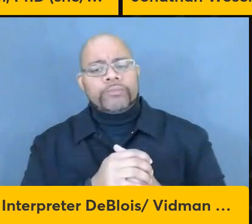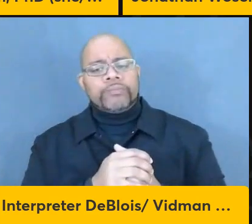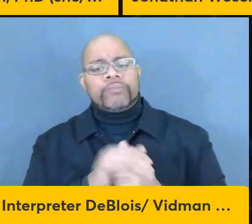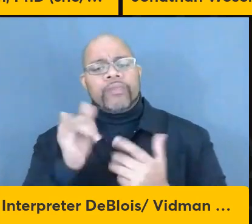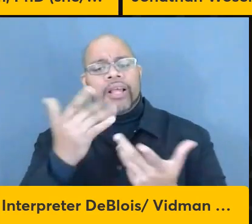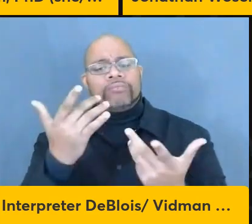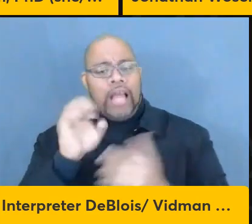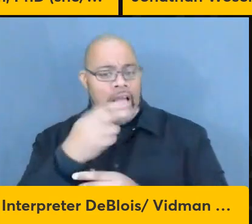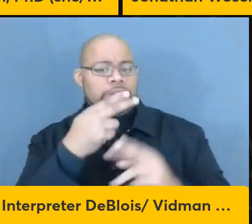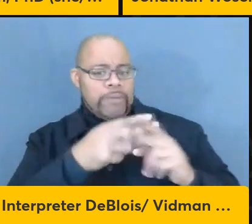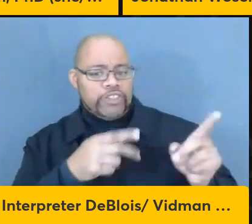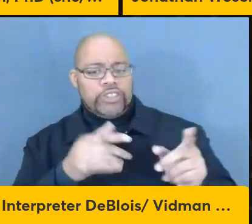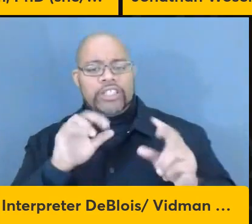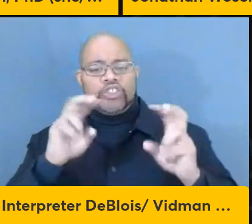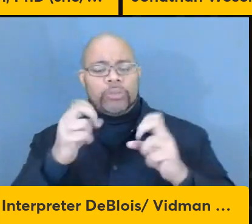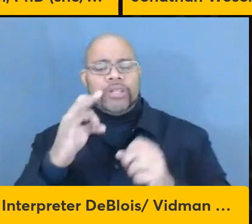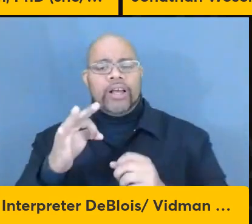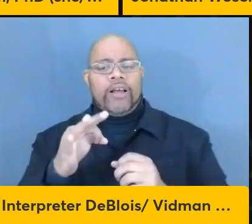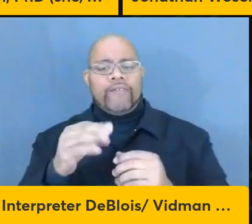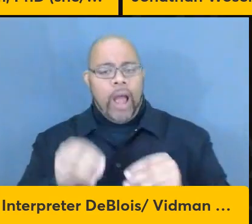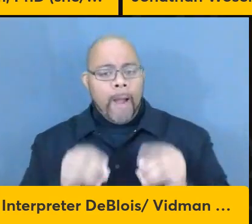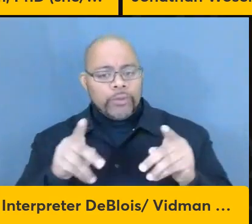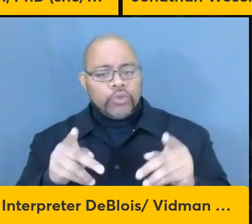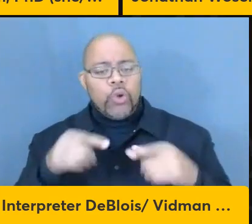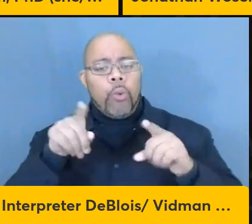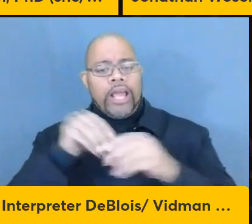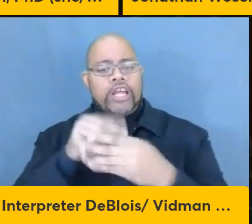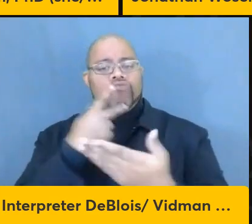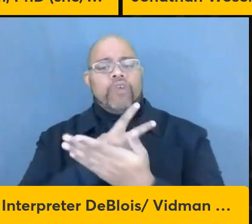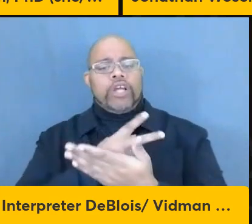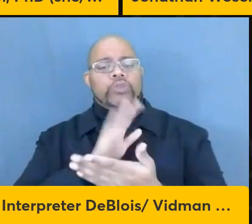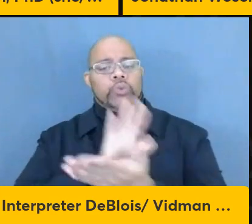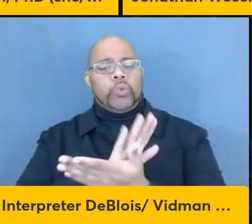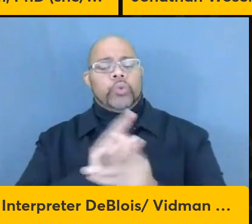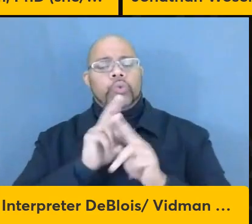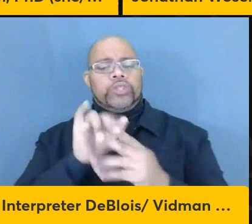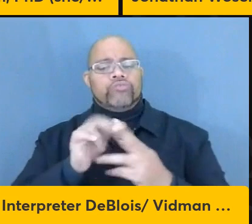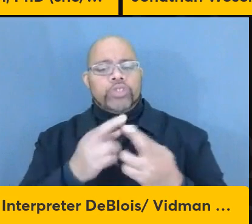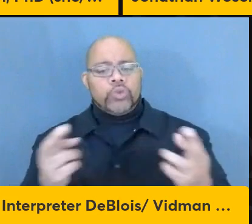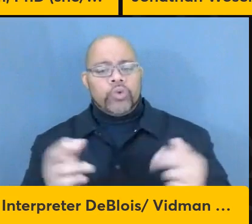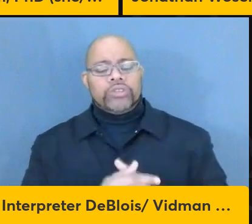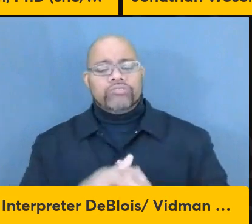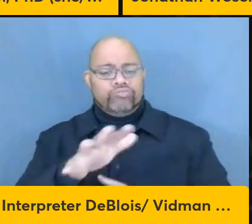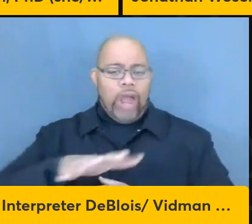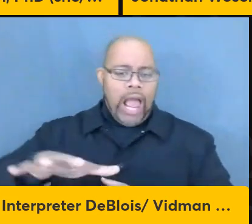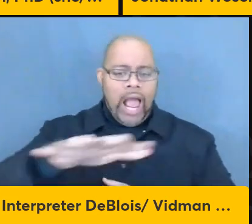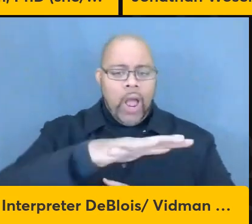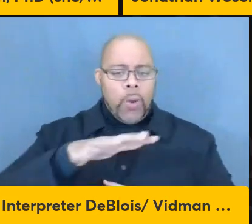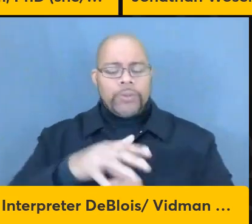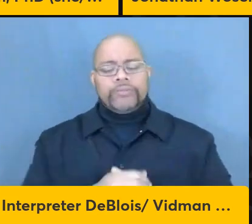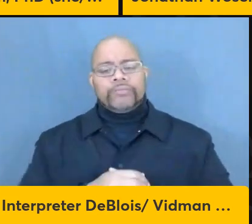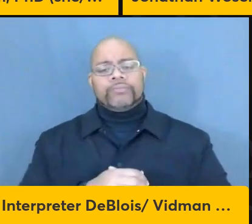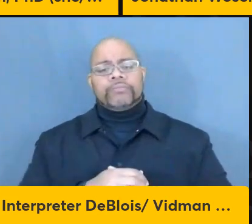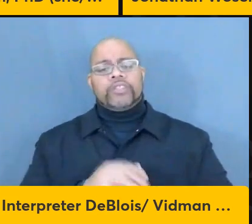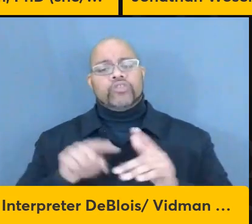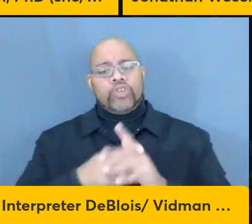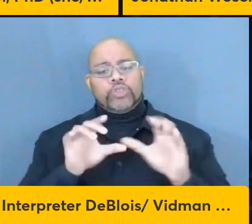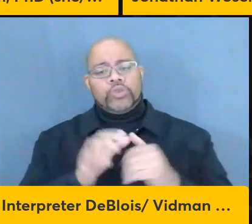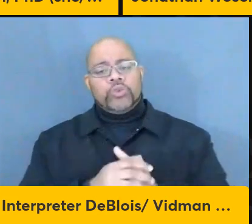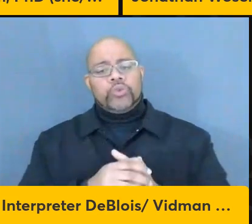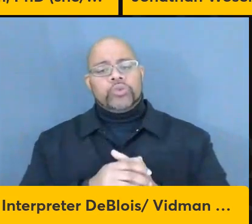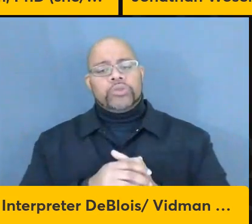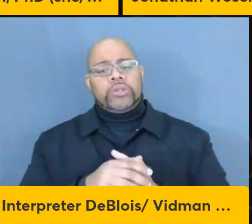like Ash mentioned, in terms of trying to look for opportunities while you're in grad school and using the resources around you. I started doing like